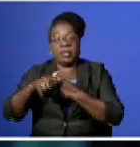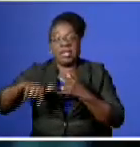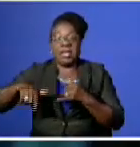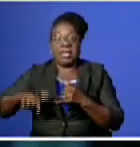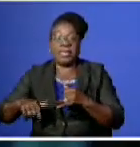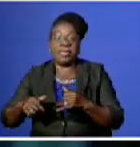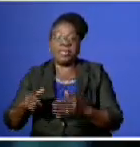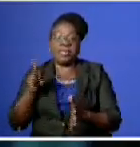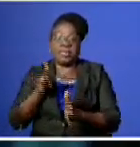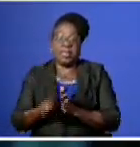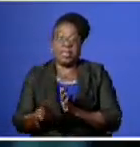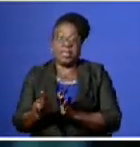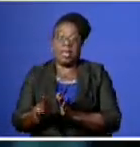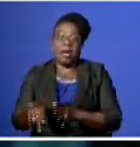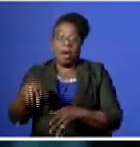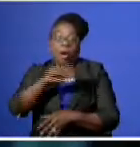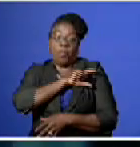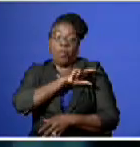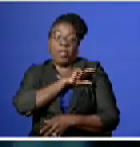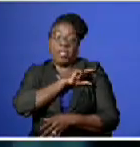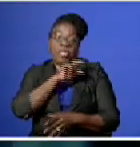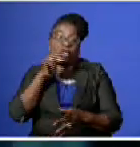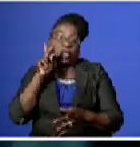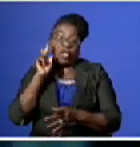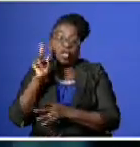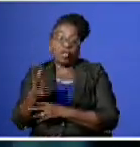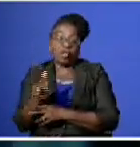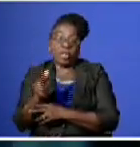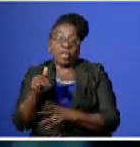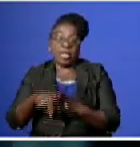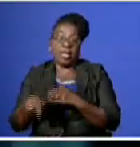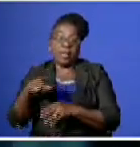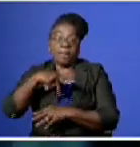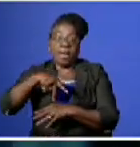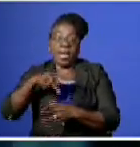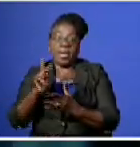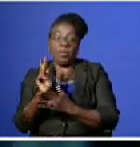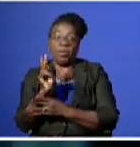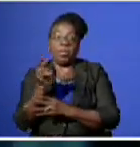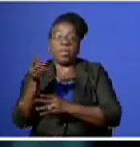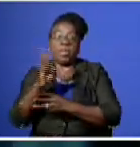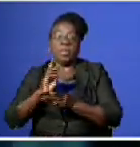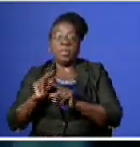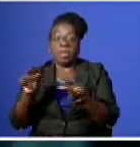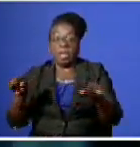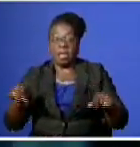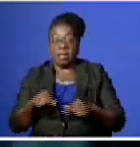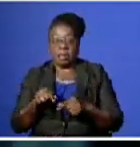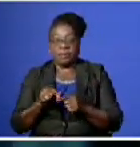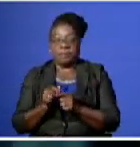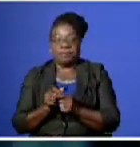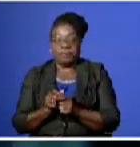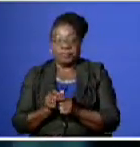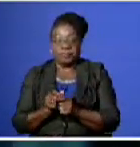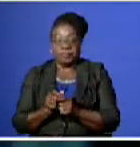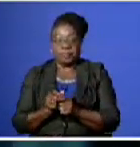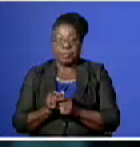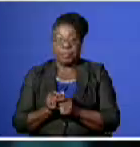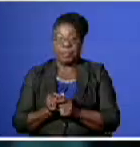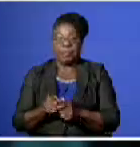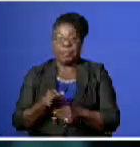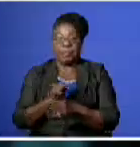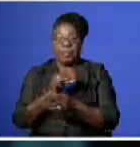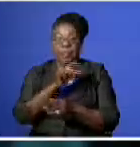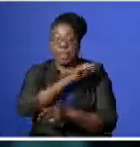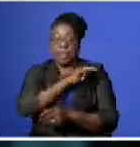A police-involved shooting in Pinewood Gardens after responding to a disturbance which quickly turned deadly. Antoine Smith